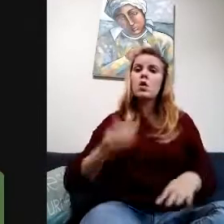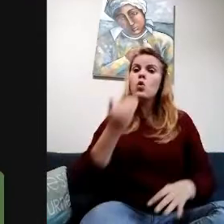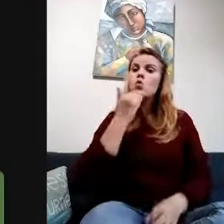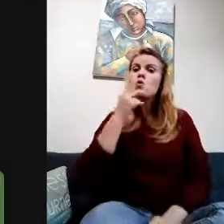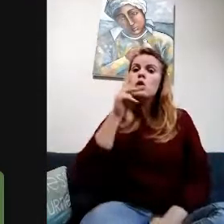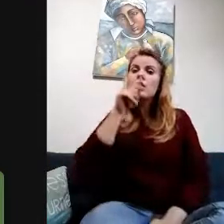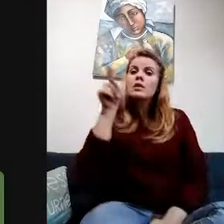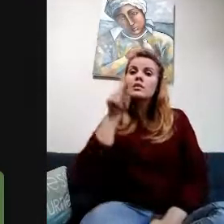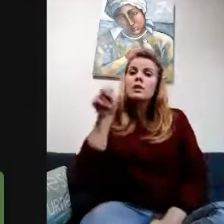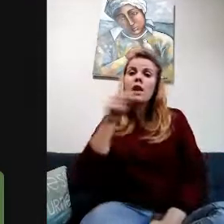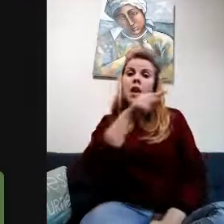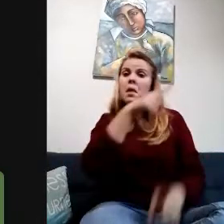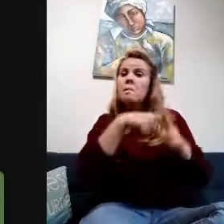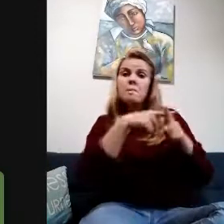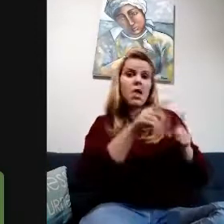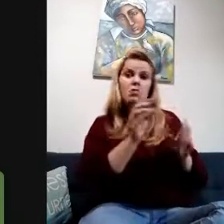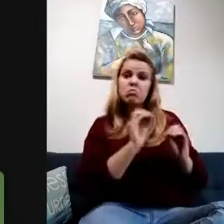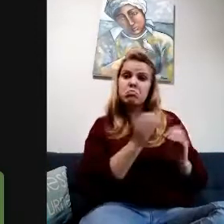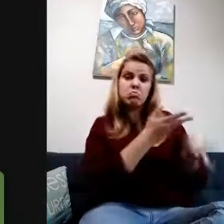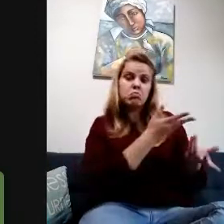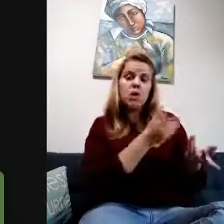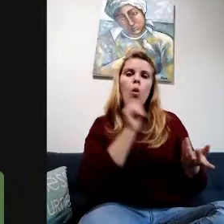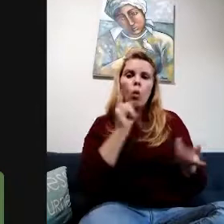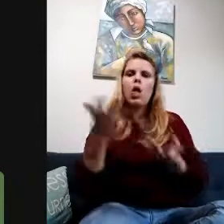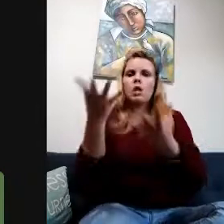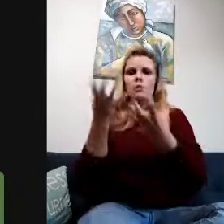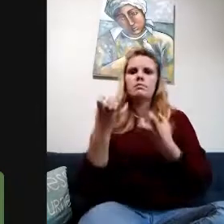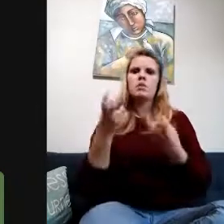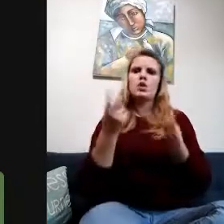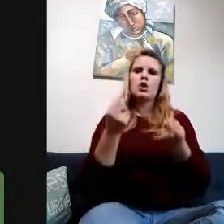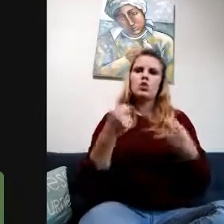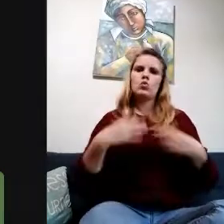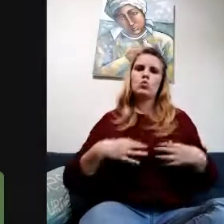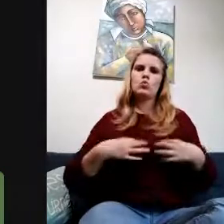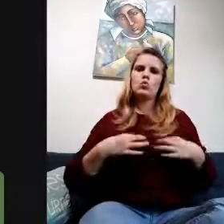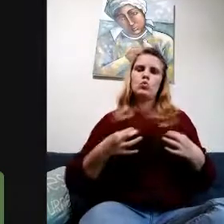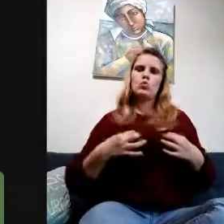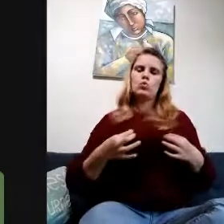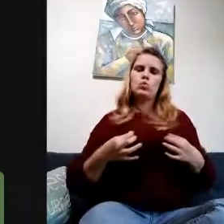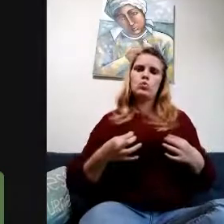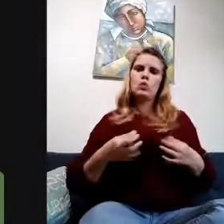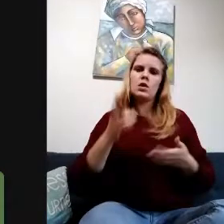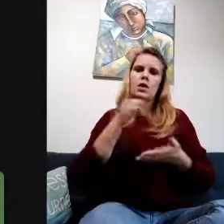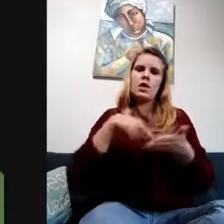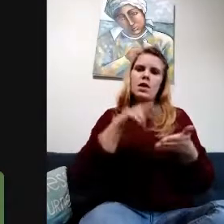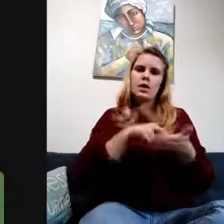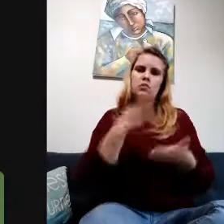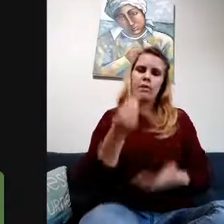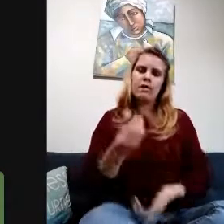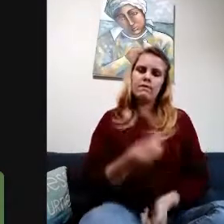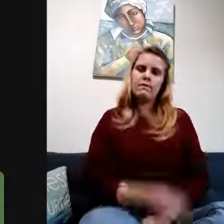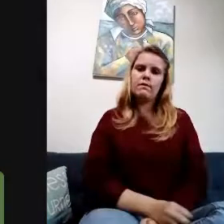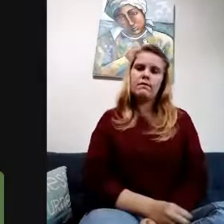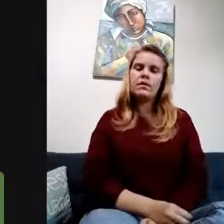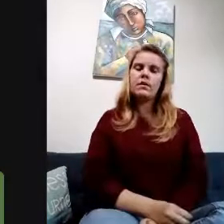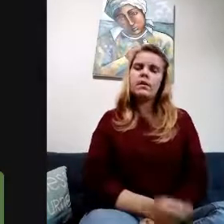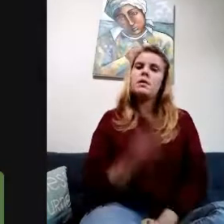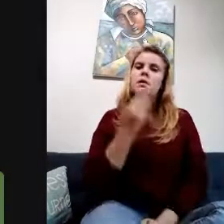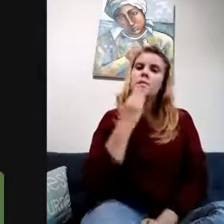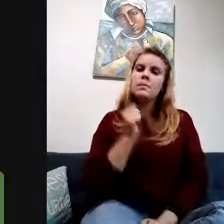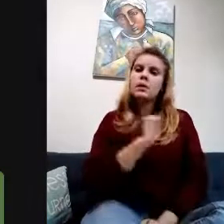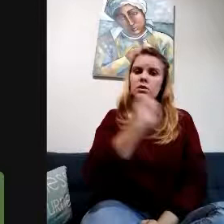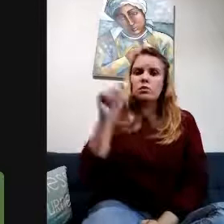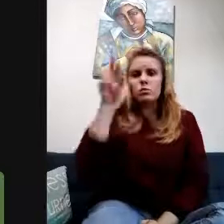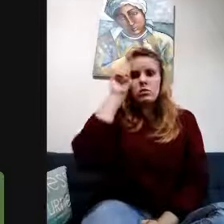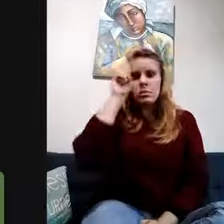will receive your shirt at registration. So just bear that in